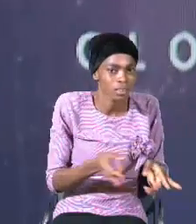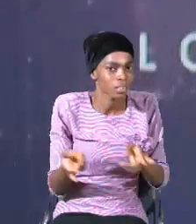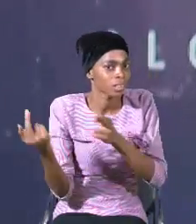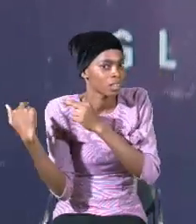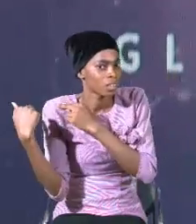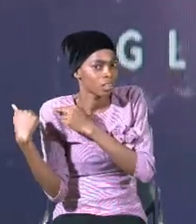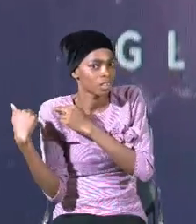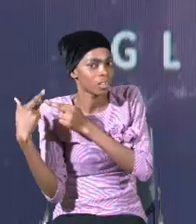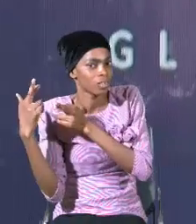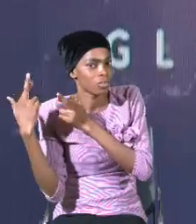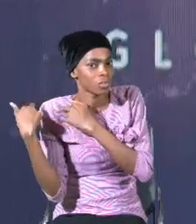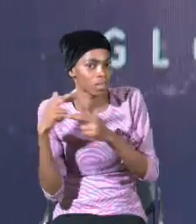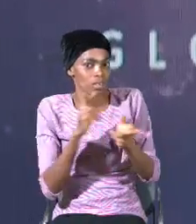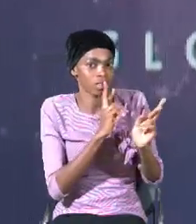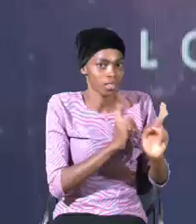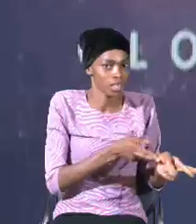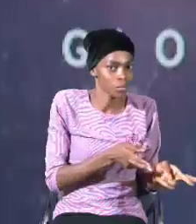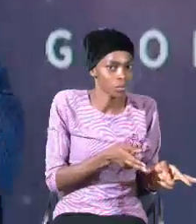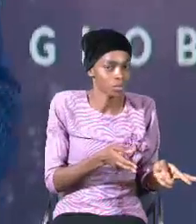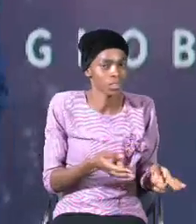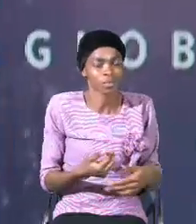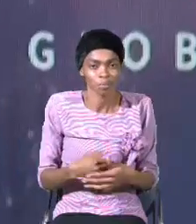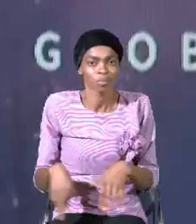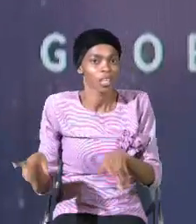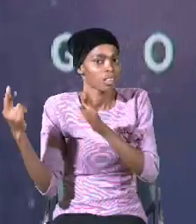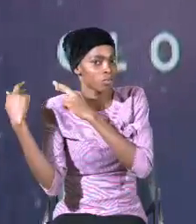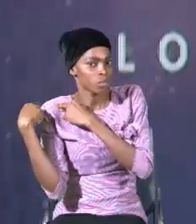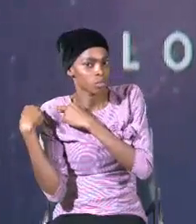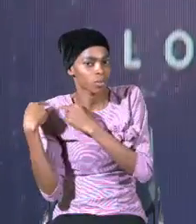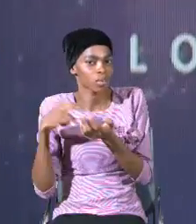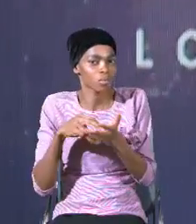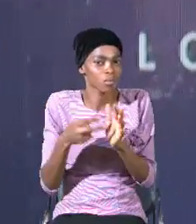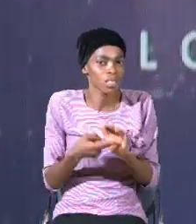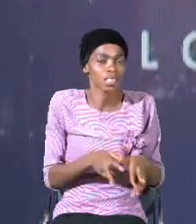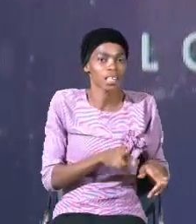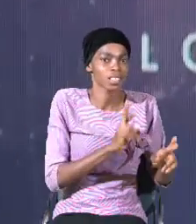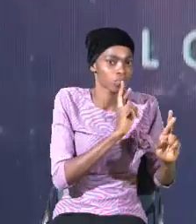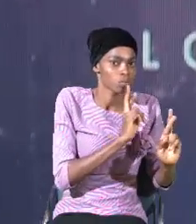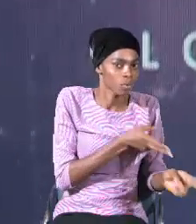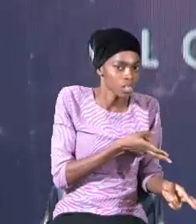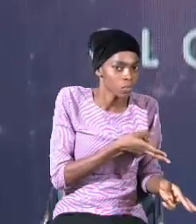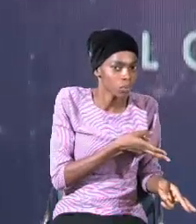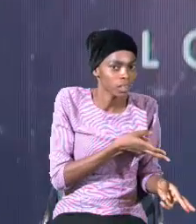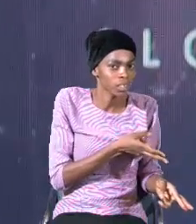able manner, in a way that is quantitative,